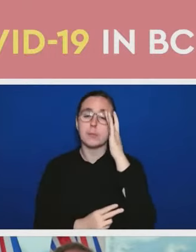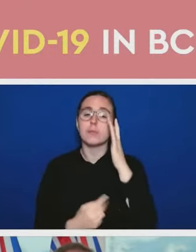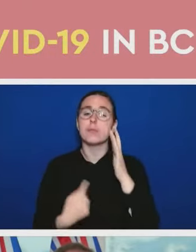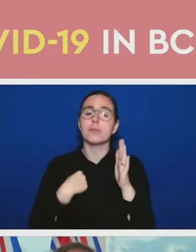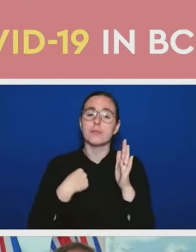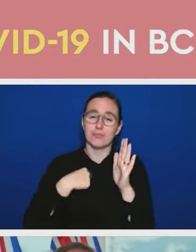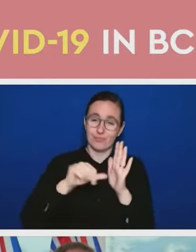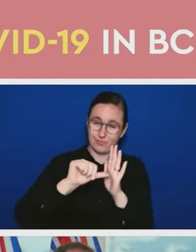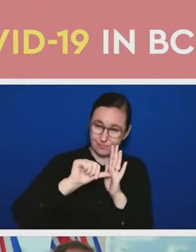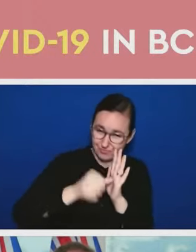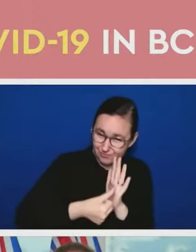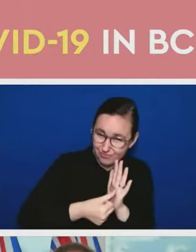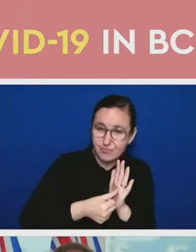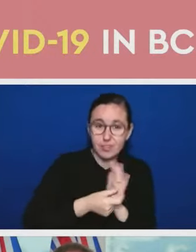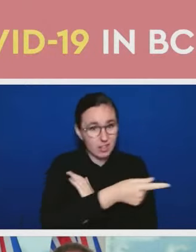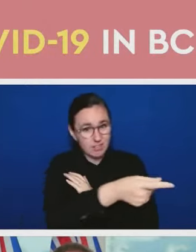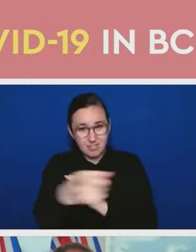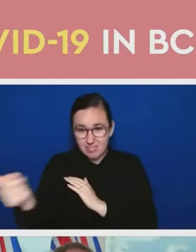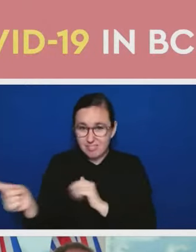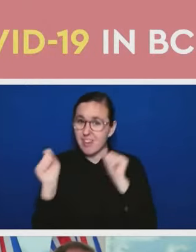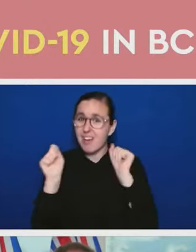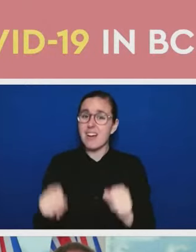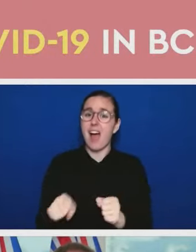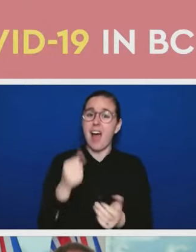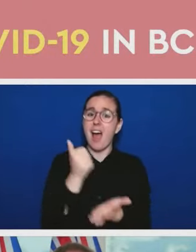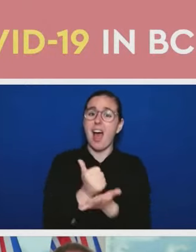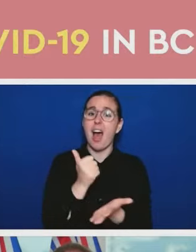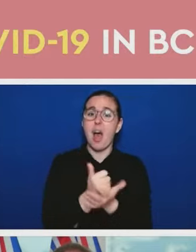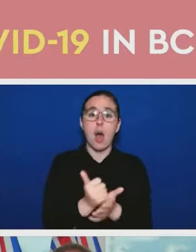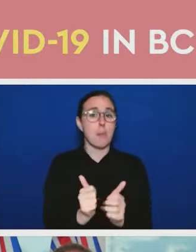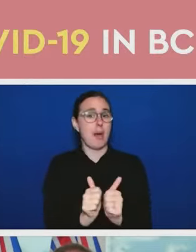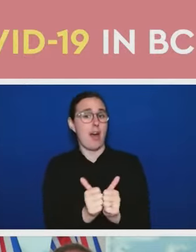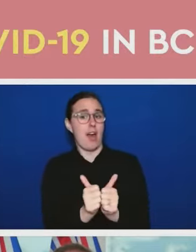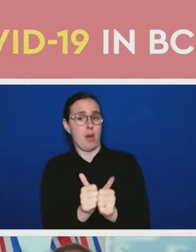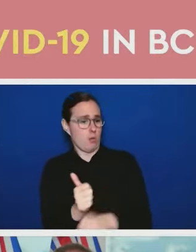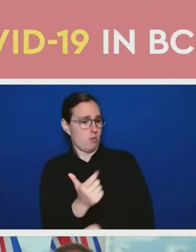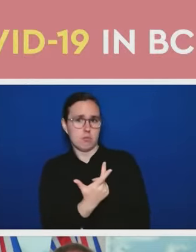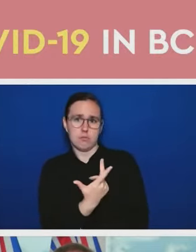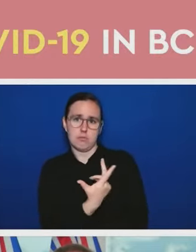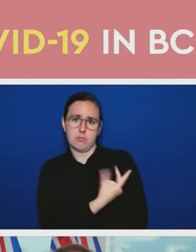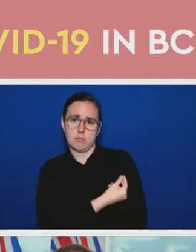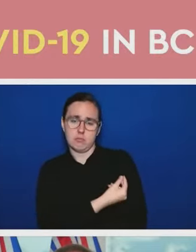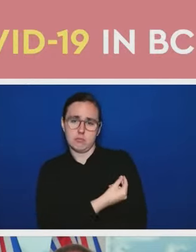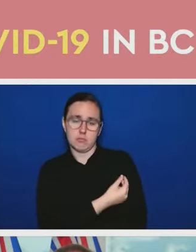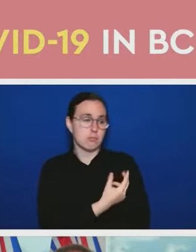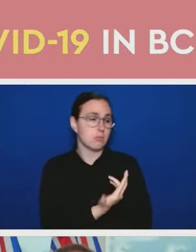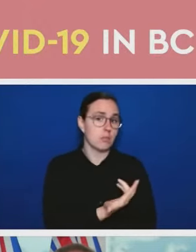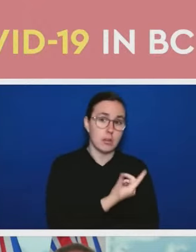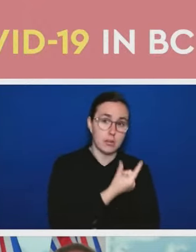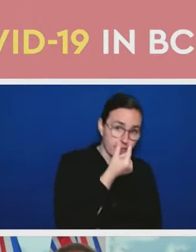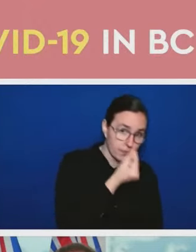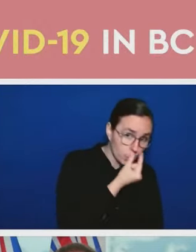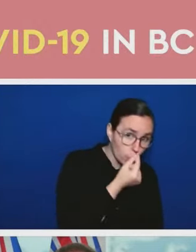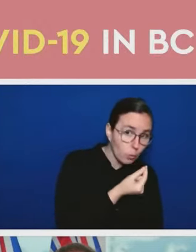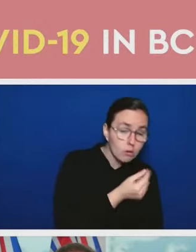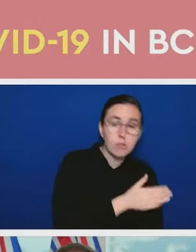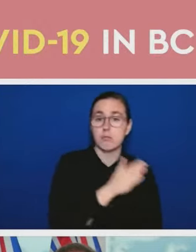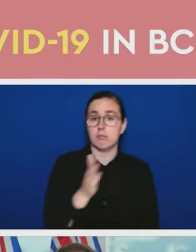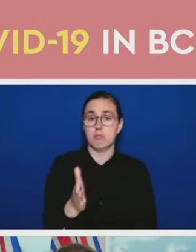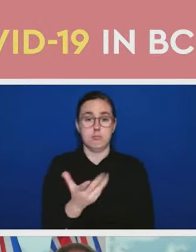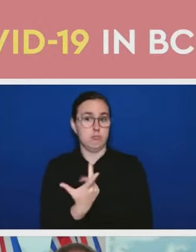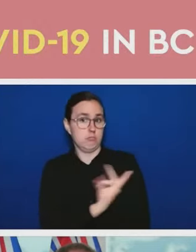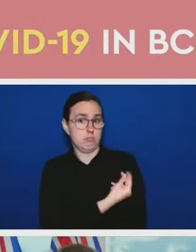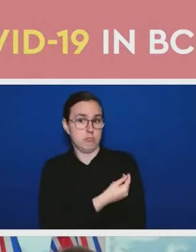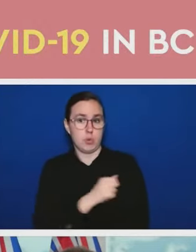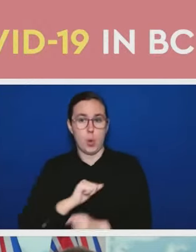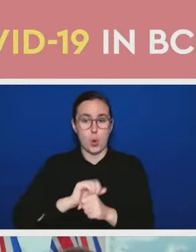over that. We can get immunized against influenza, immunized with a bivalent vaccine against COVID-19.